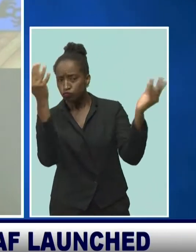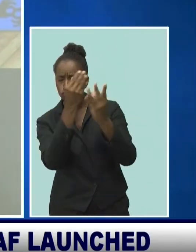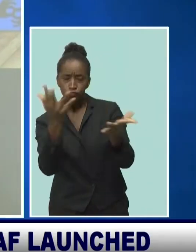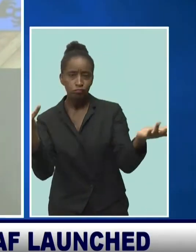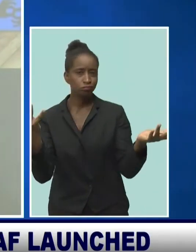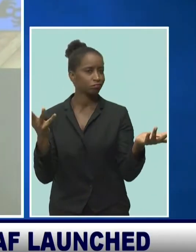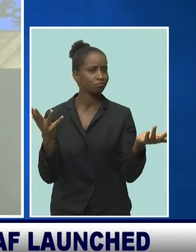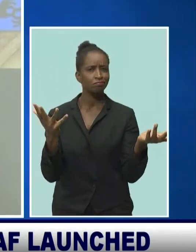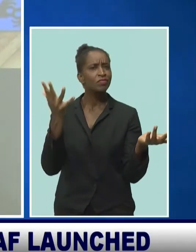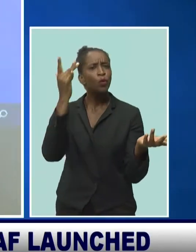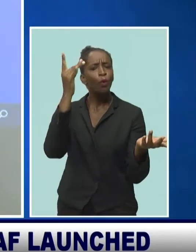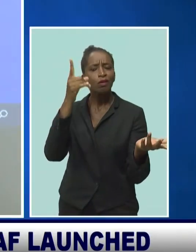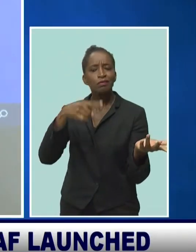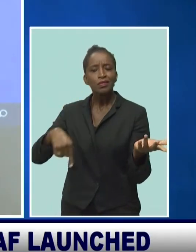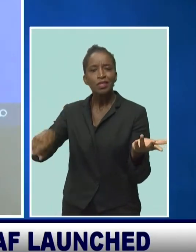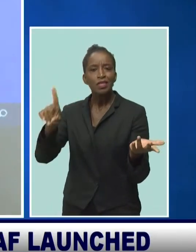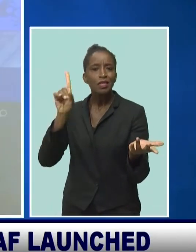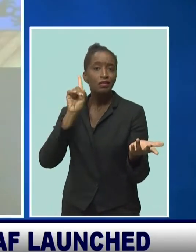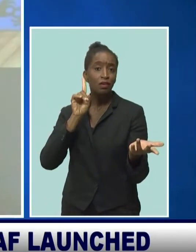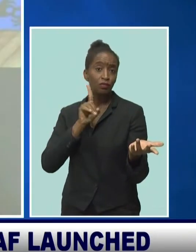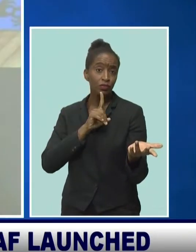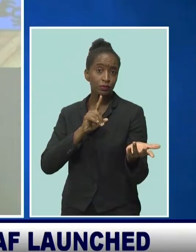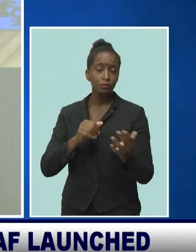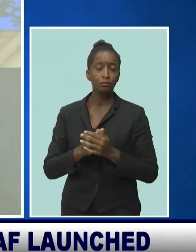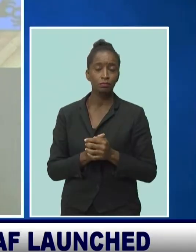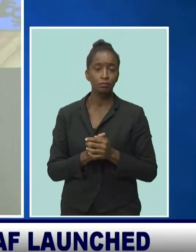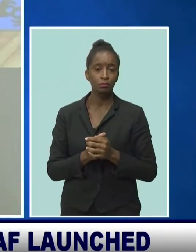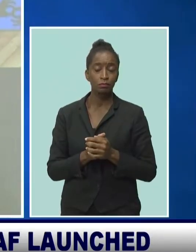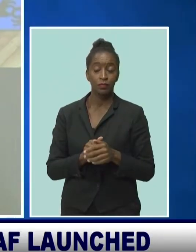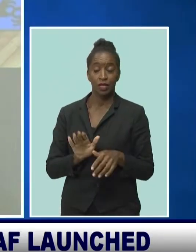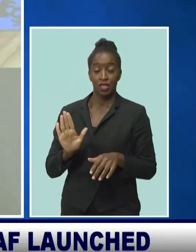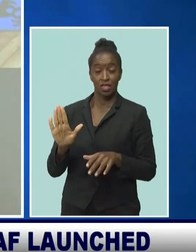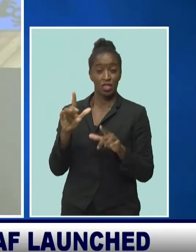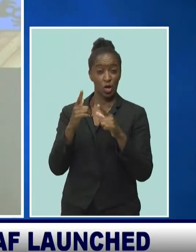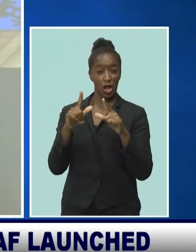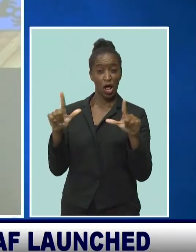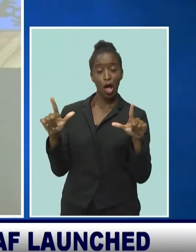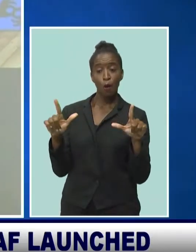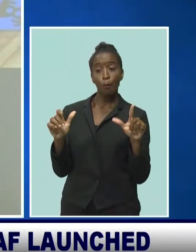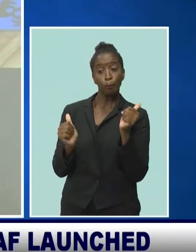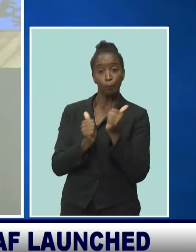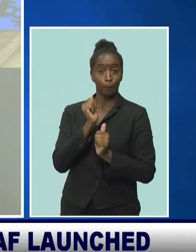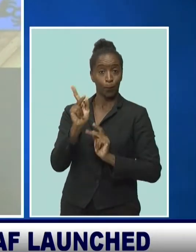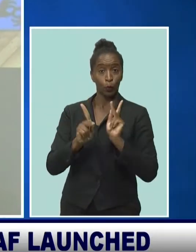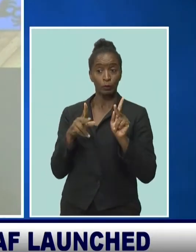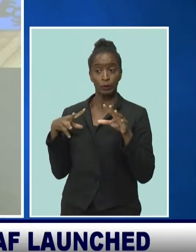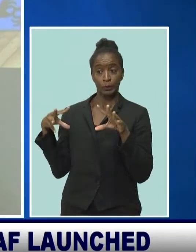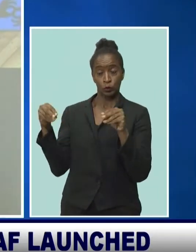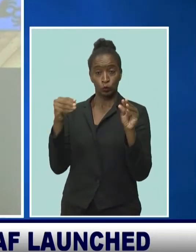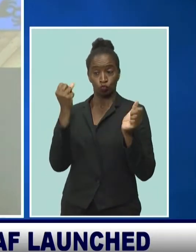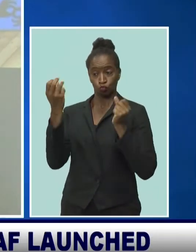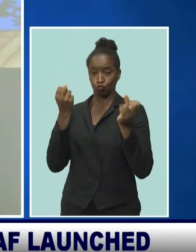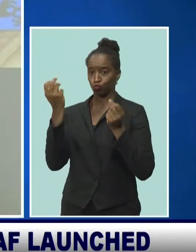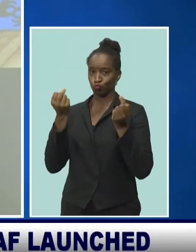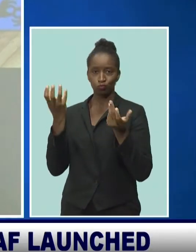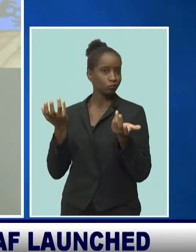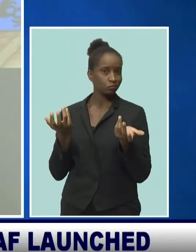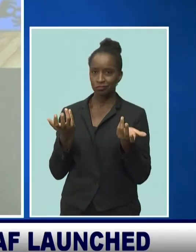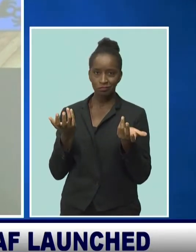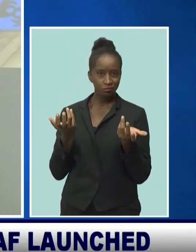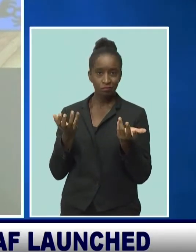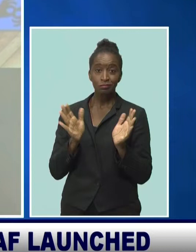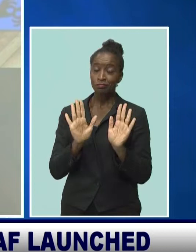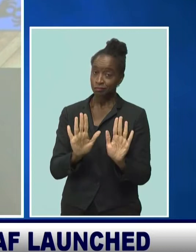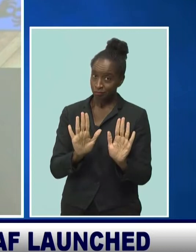because they are deaf, because their language is not the common language of all Barbadians. But yet